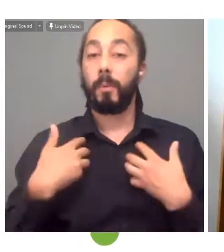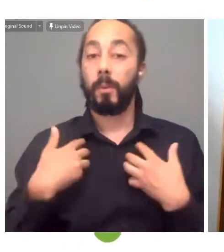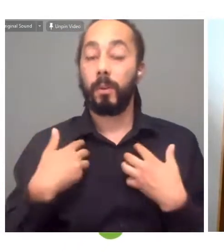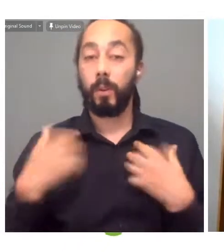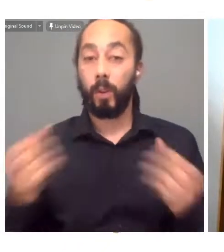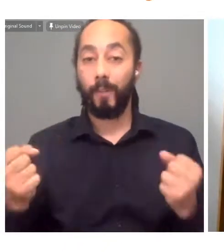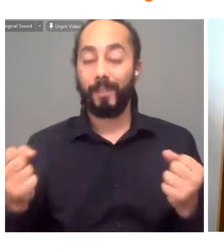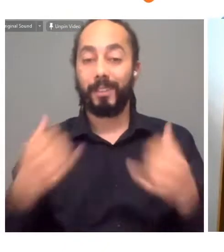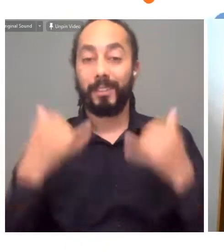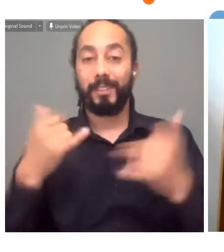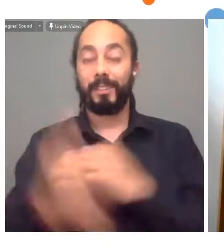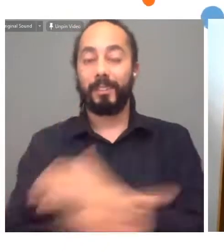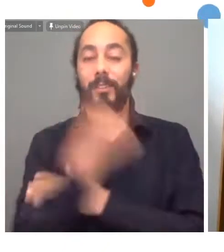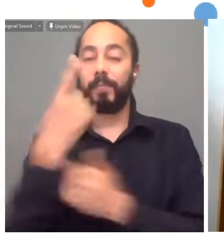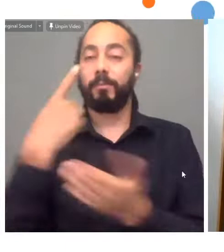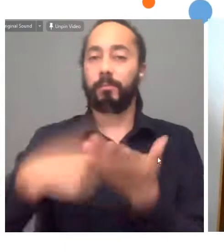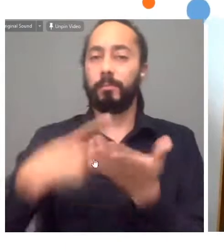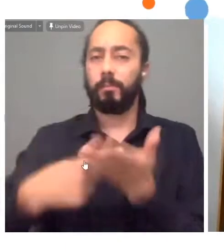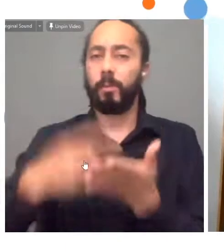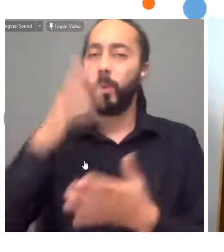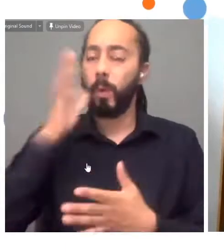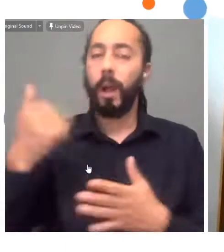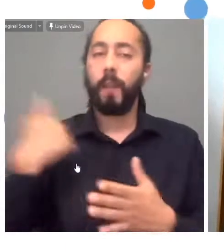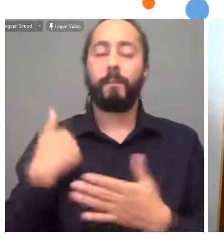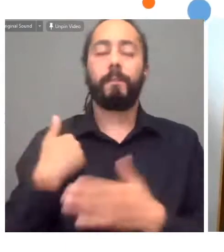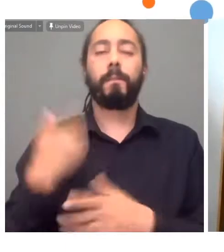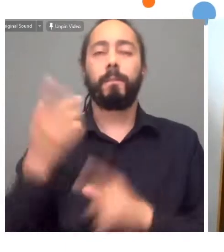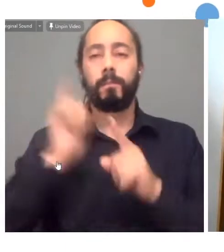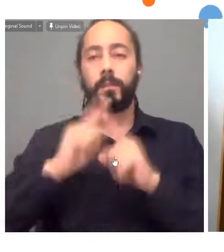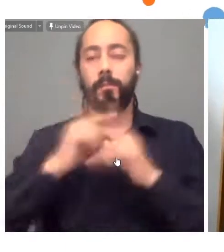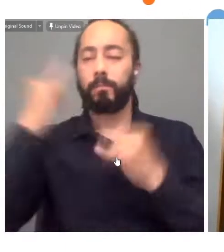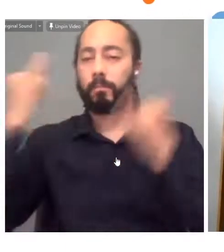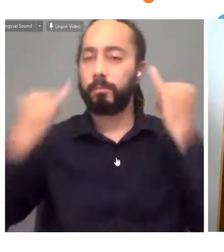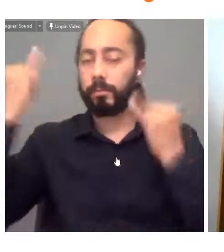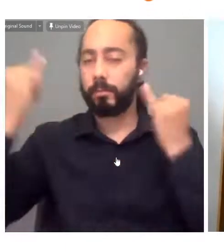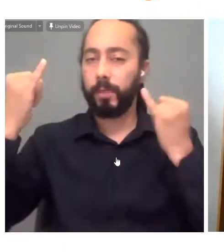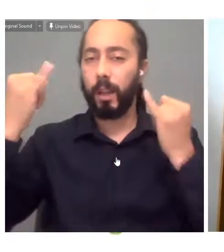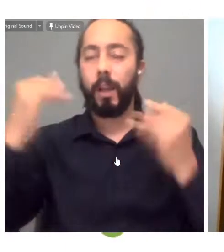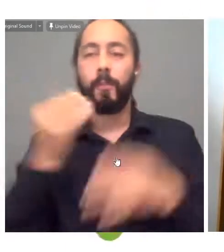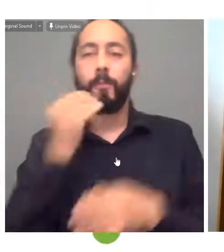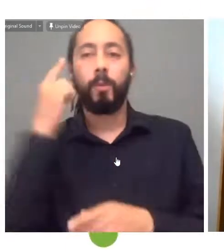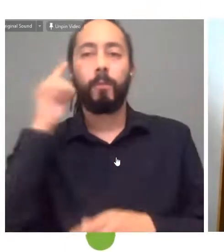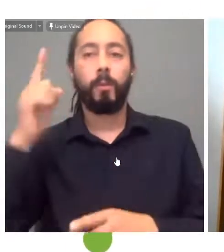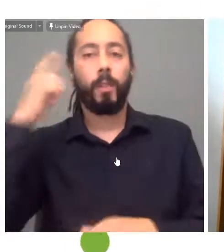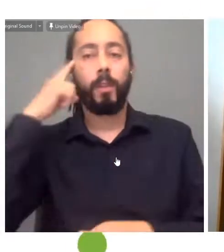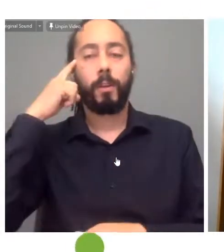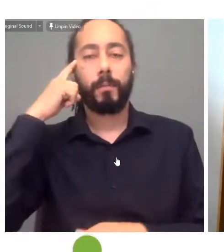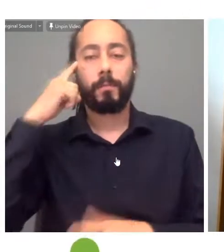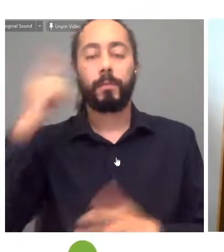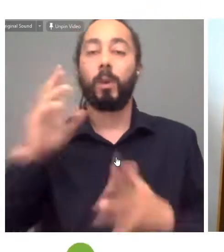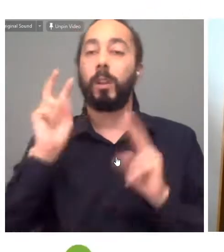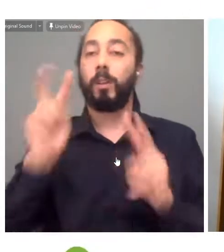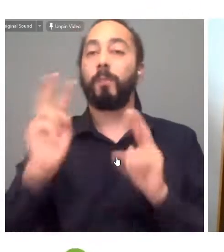with a lot of food for thought. Thank you again for joining us today. I look forward to our discussion.